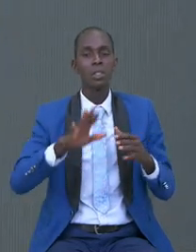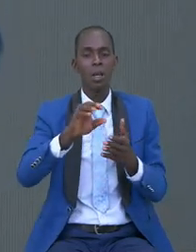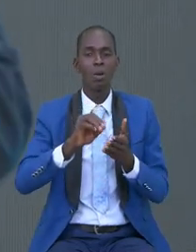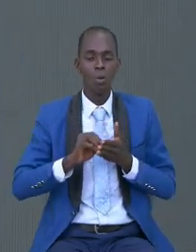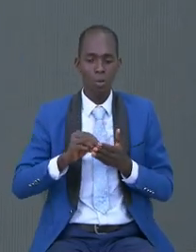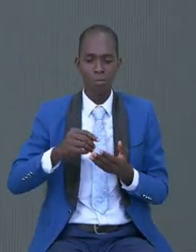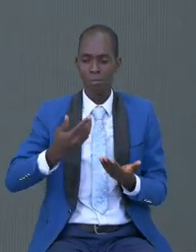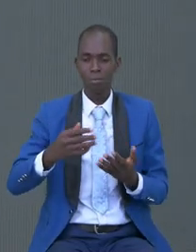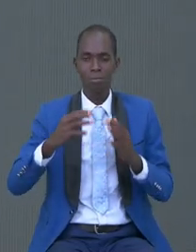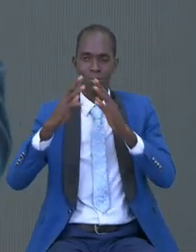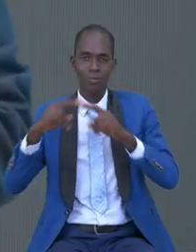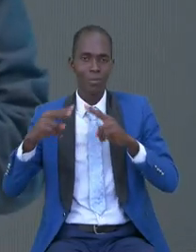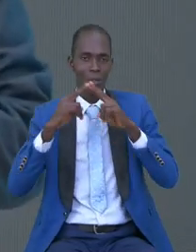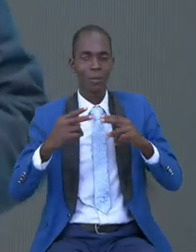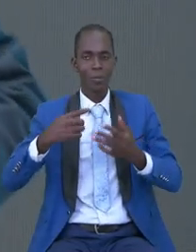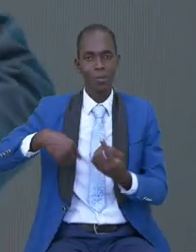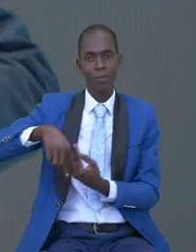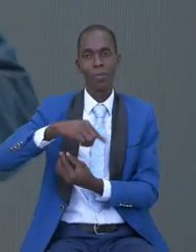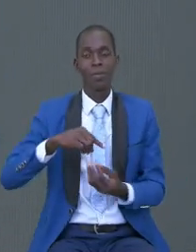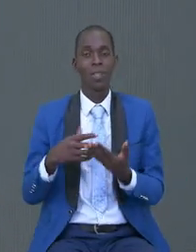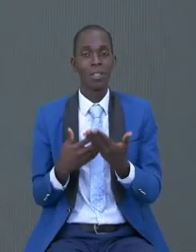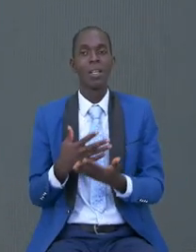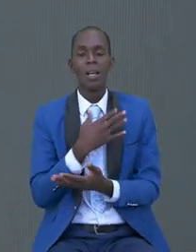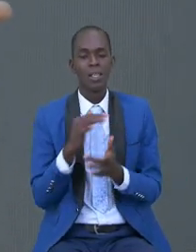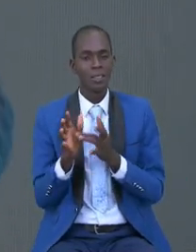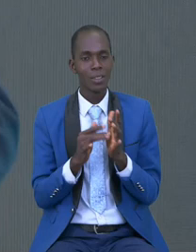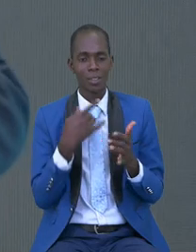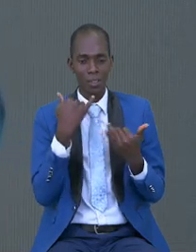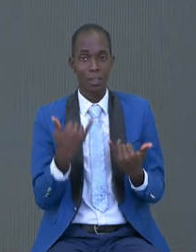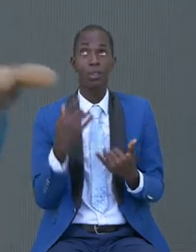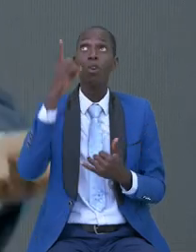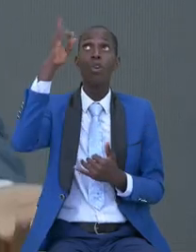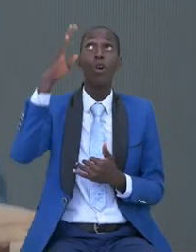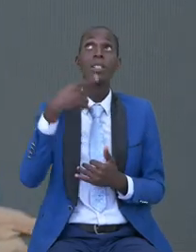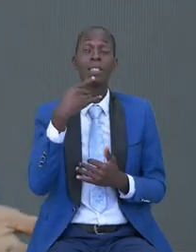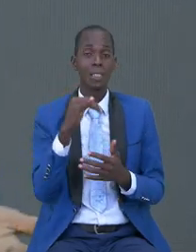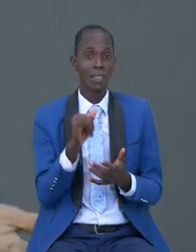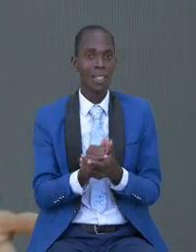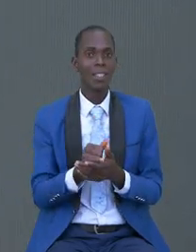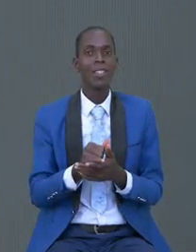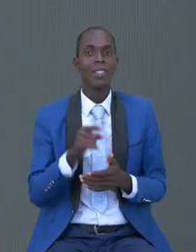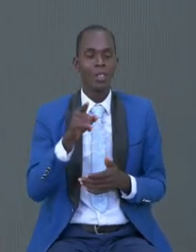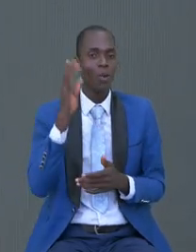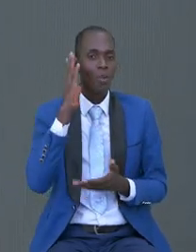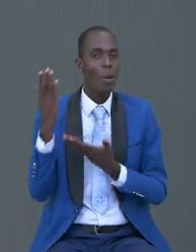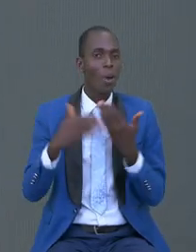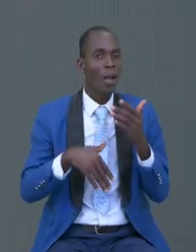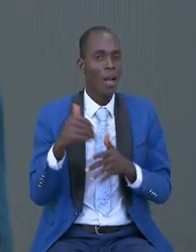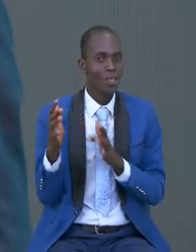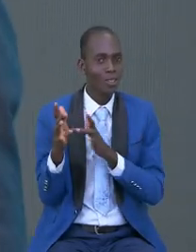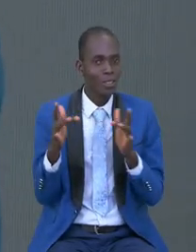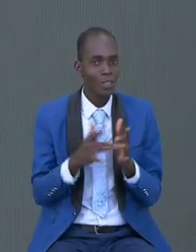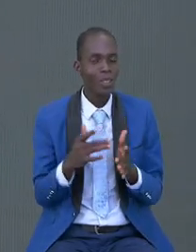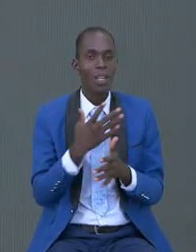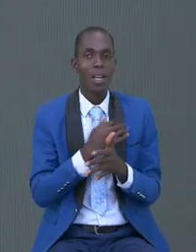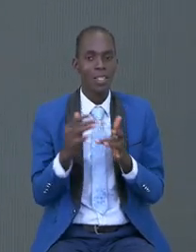community. And Jesus said, God said, shall bring forth Jesus, and that Jesus